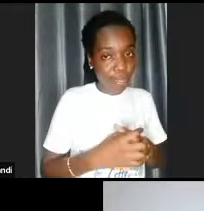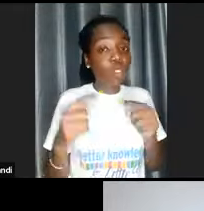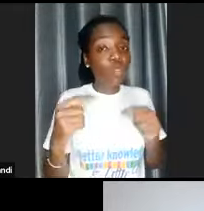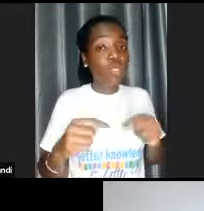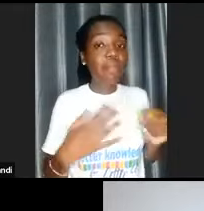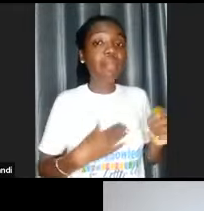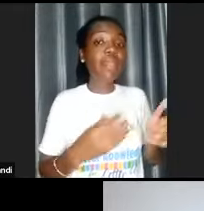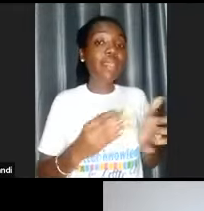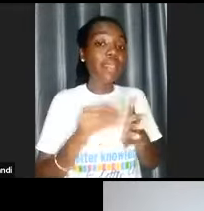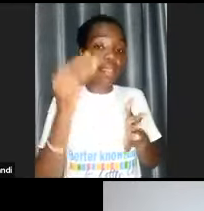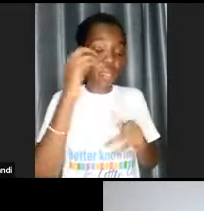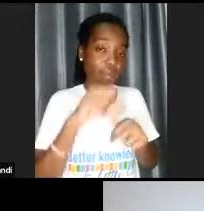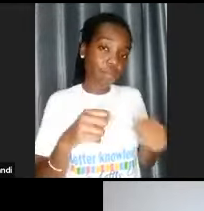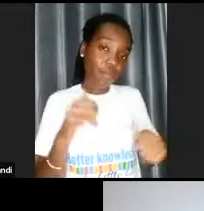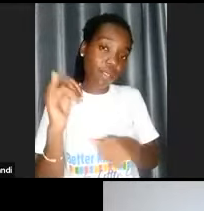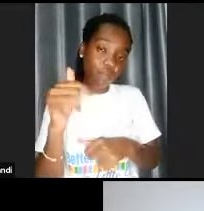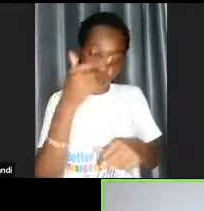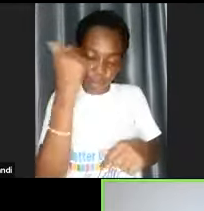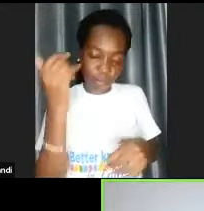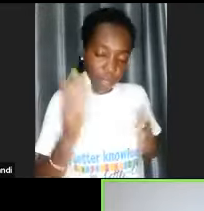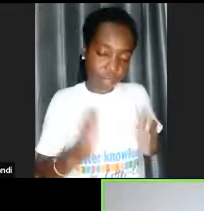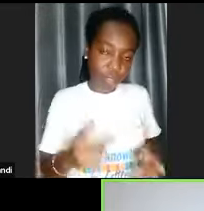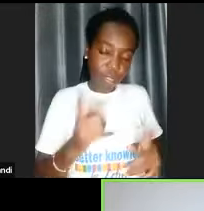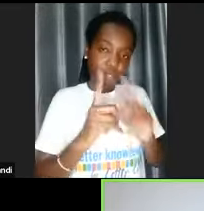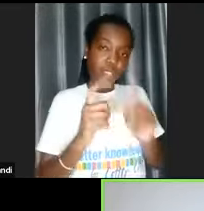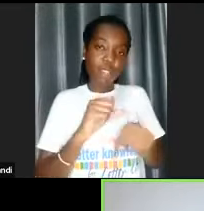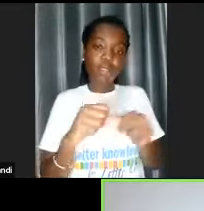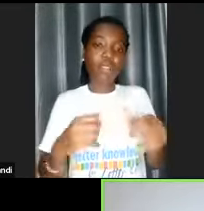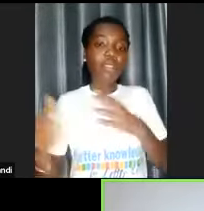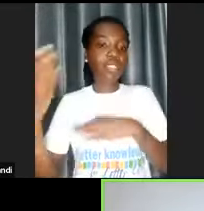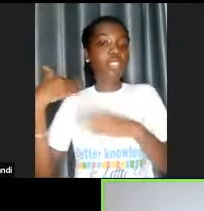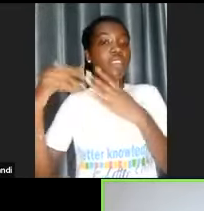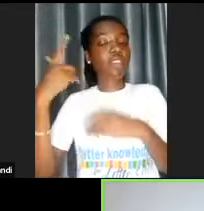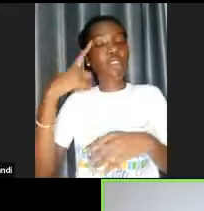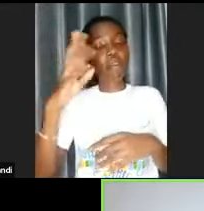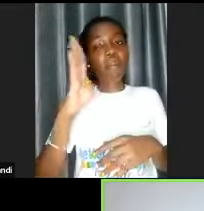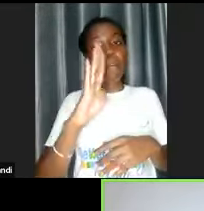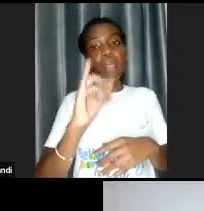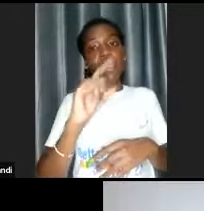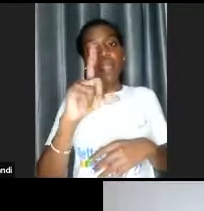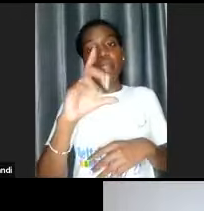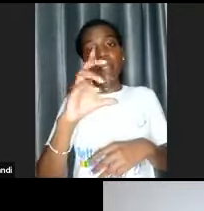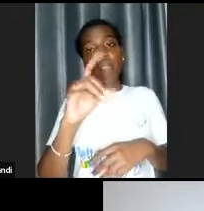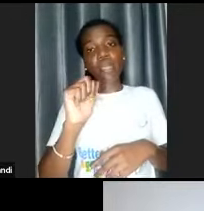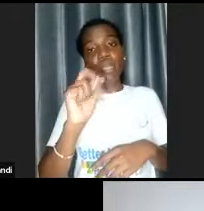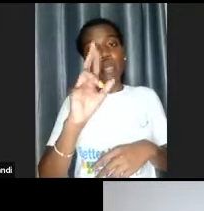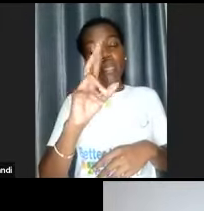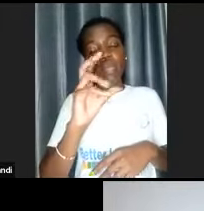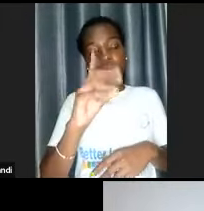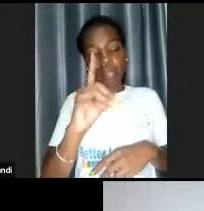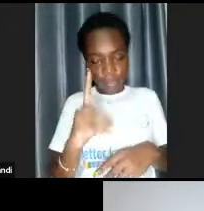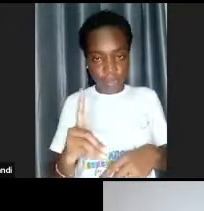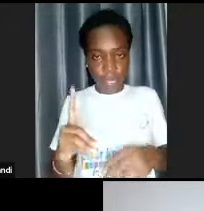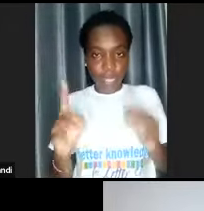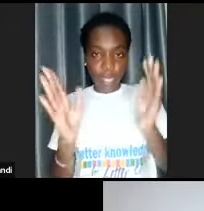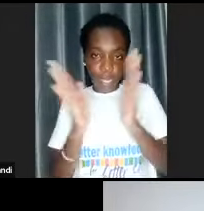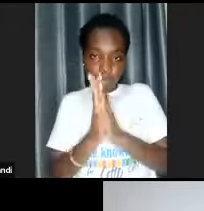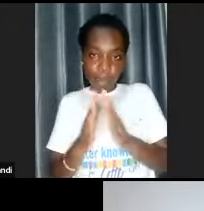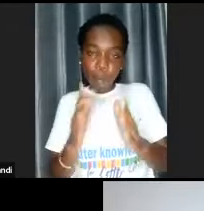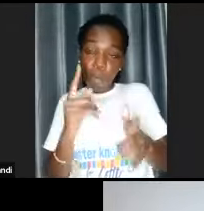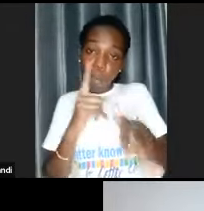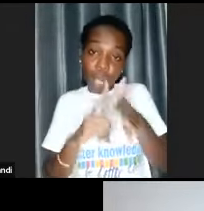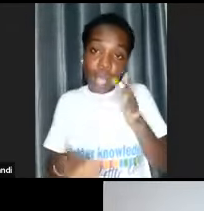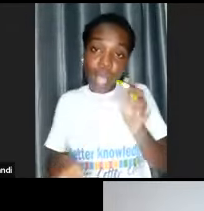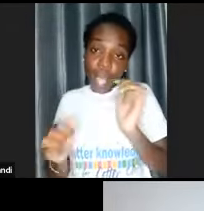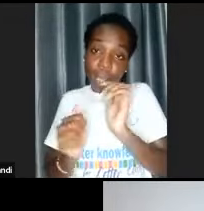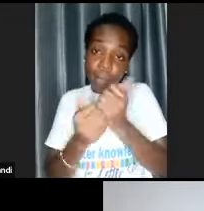was telling me about the history of Bildad Kagia. And I got to learn that whatever activated him to go and fight and to the point of